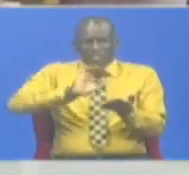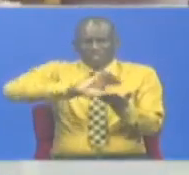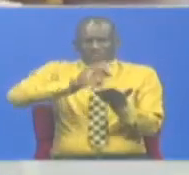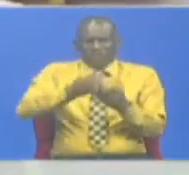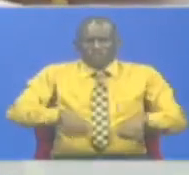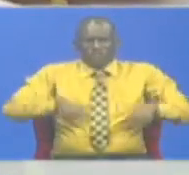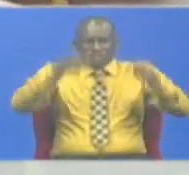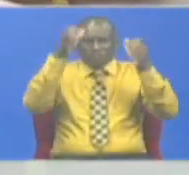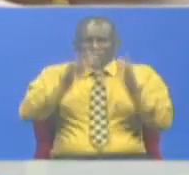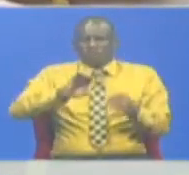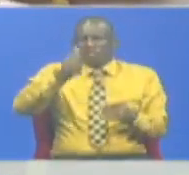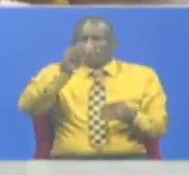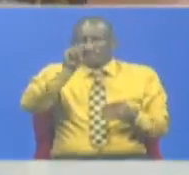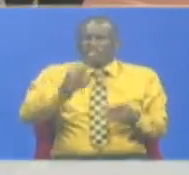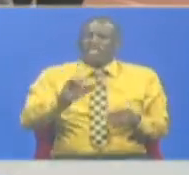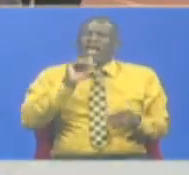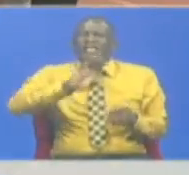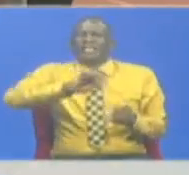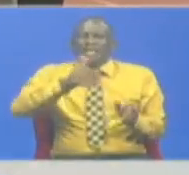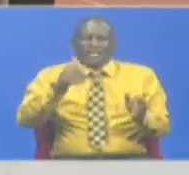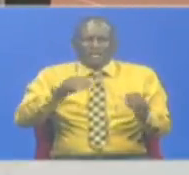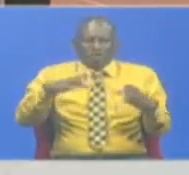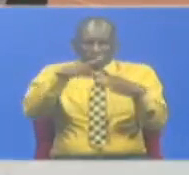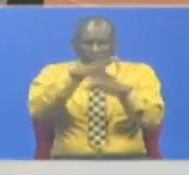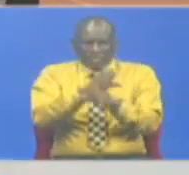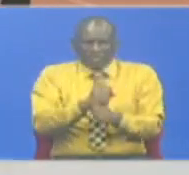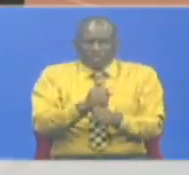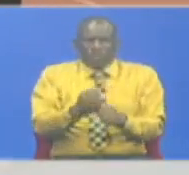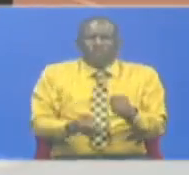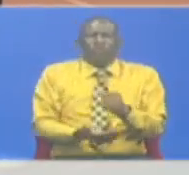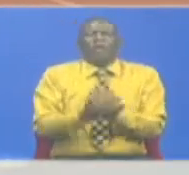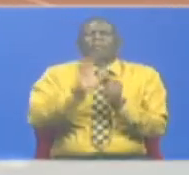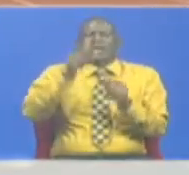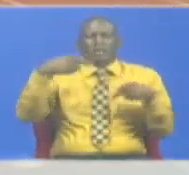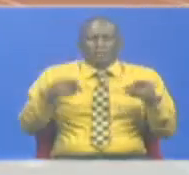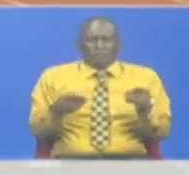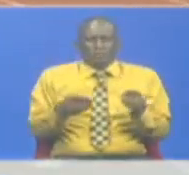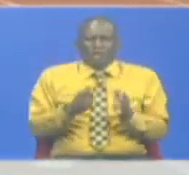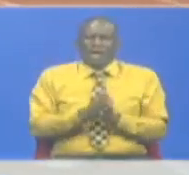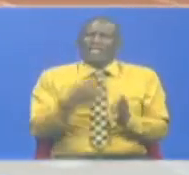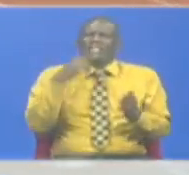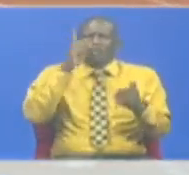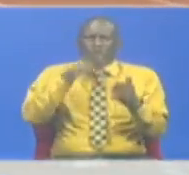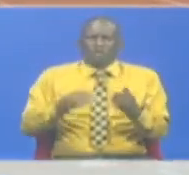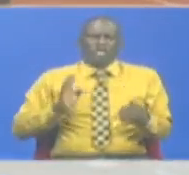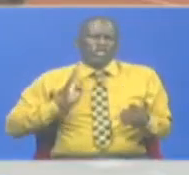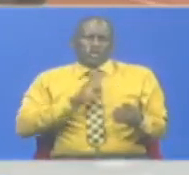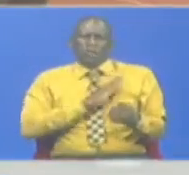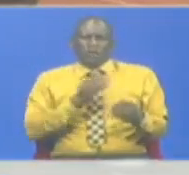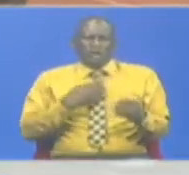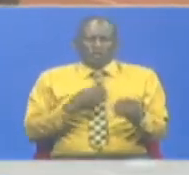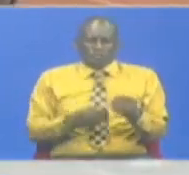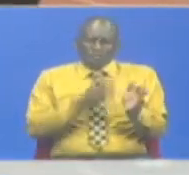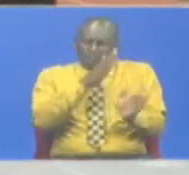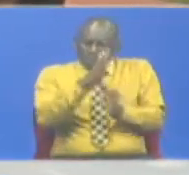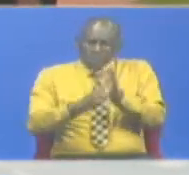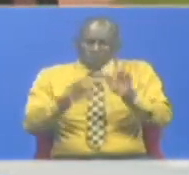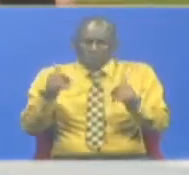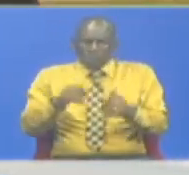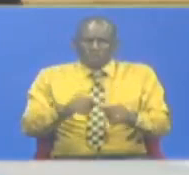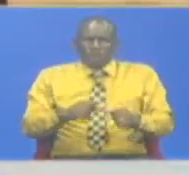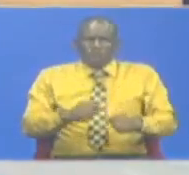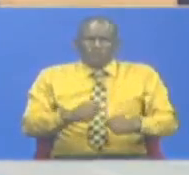Jane Karuko, called on other donors to come on board in a bid to help Kenyans, and she added that the board has set up the necessary framework to secure